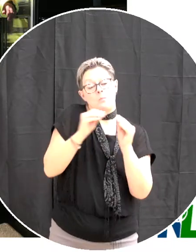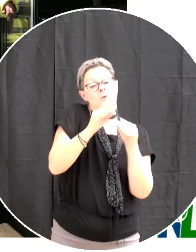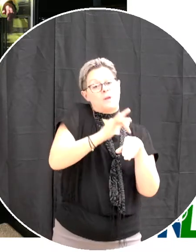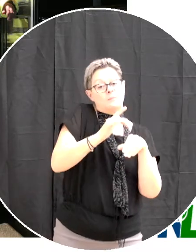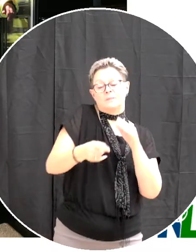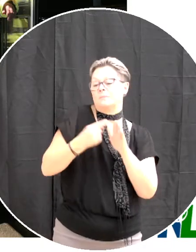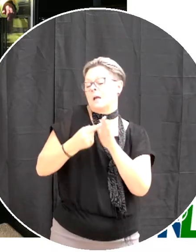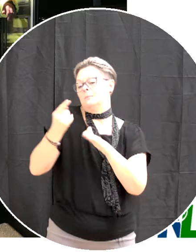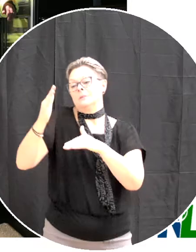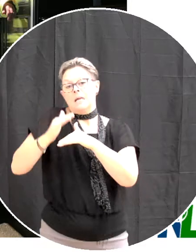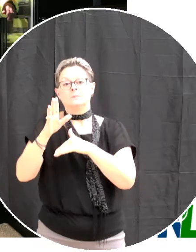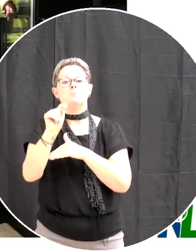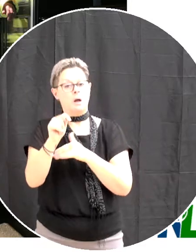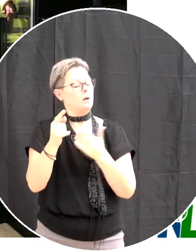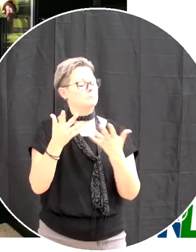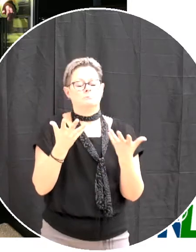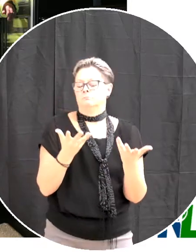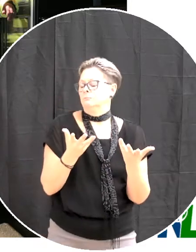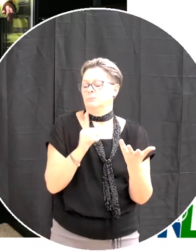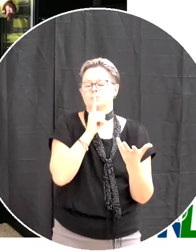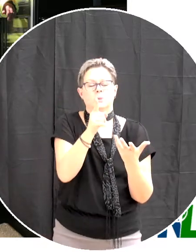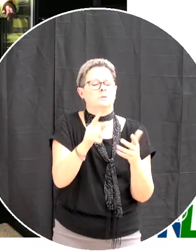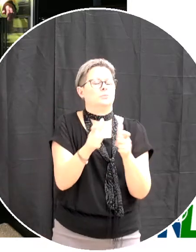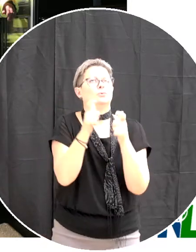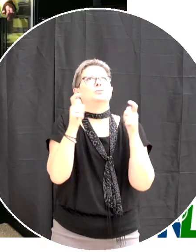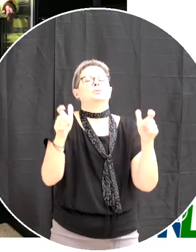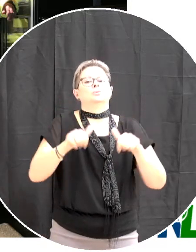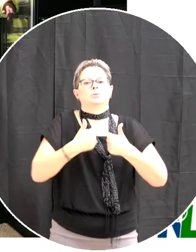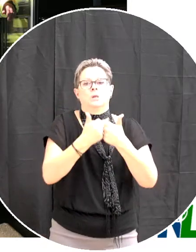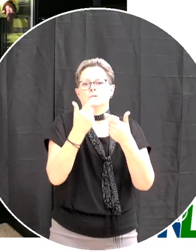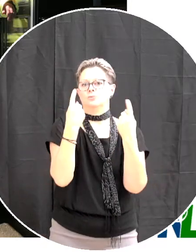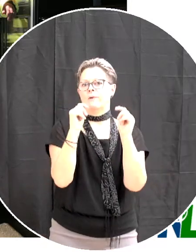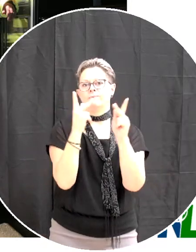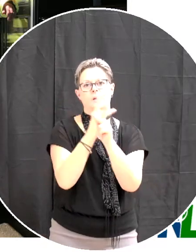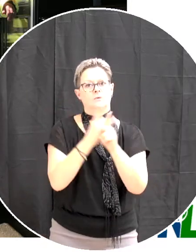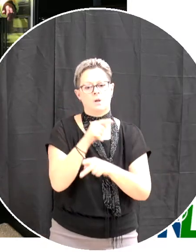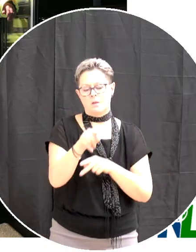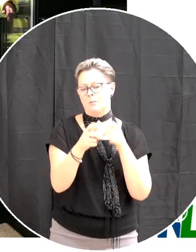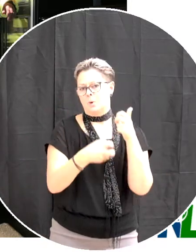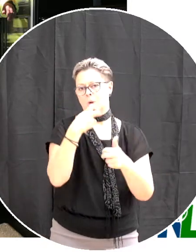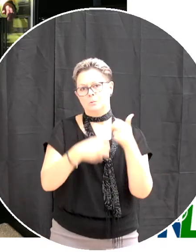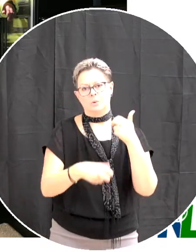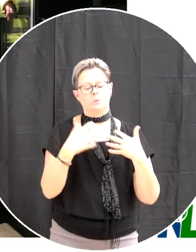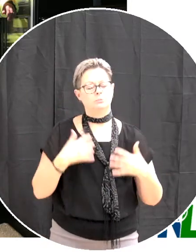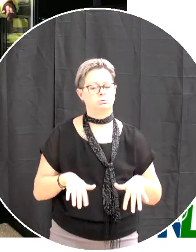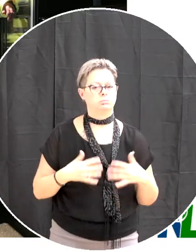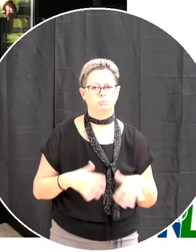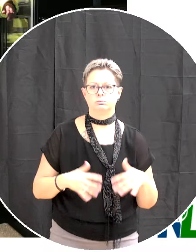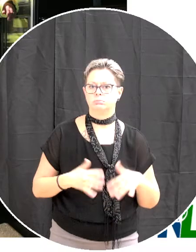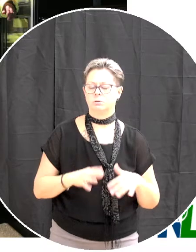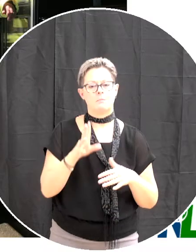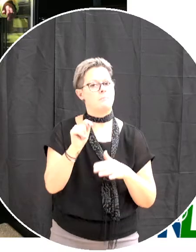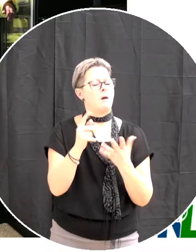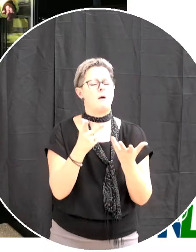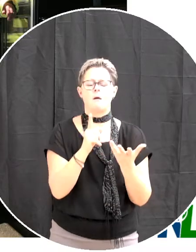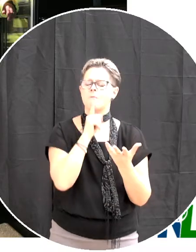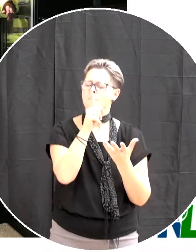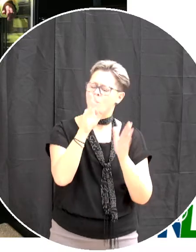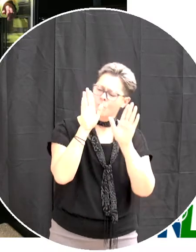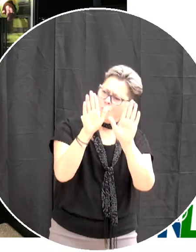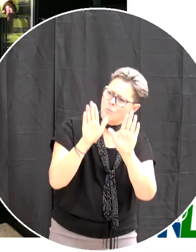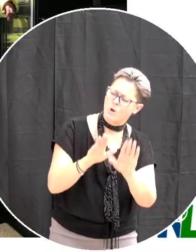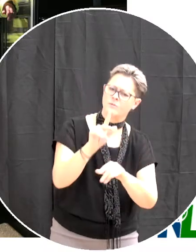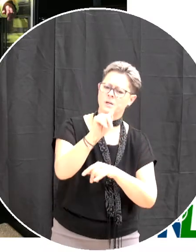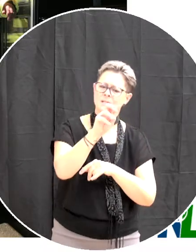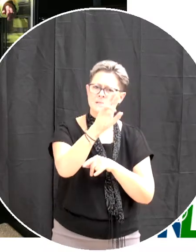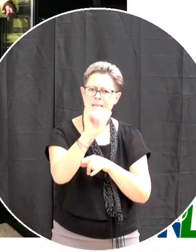less. But it was a huge challenge to sort out, and I can nothing but praise for Terry and his